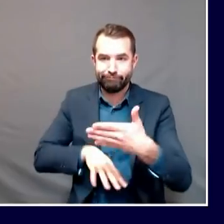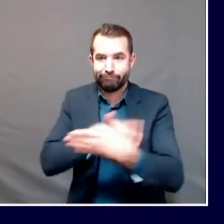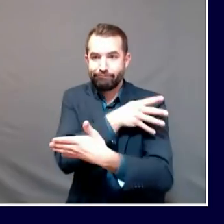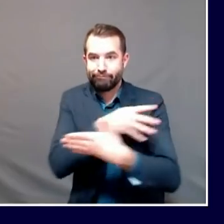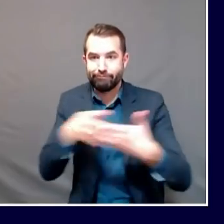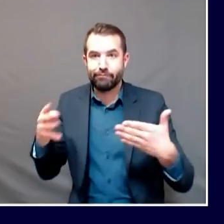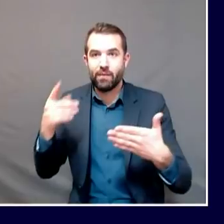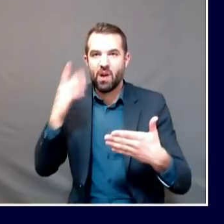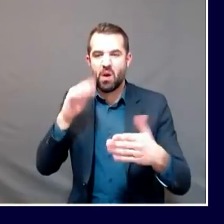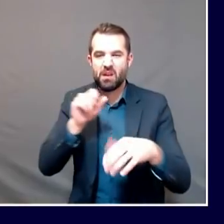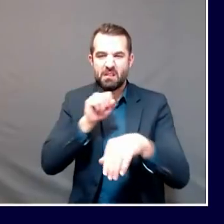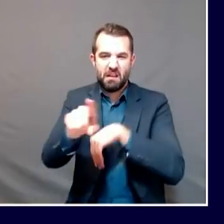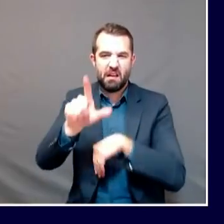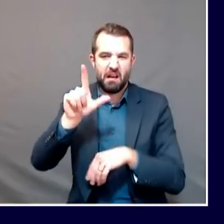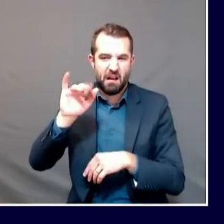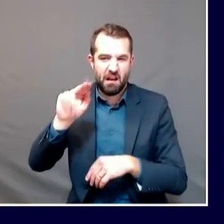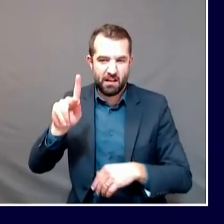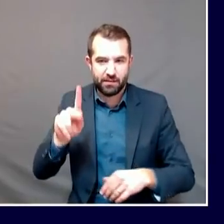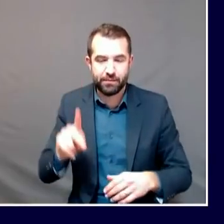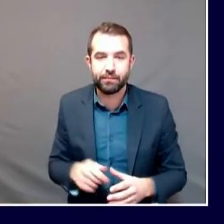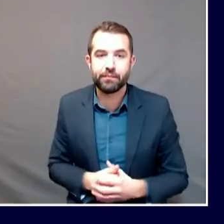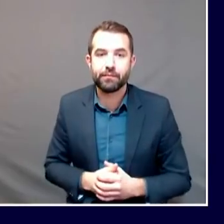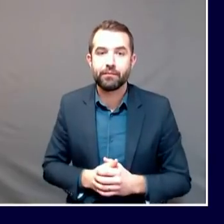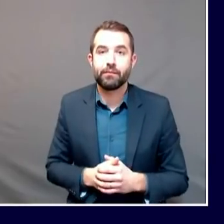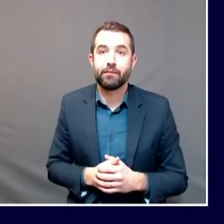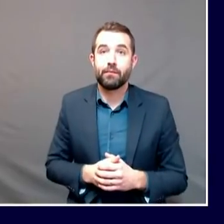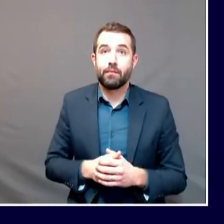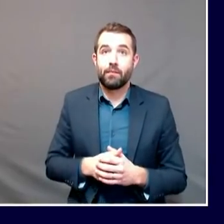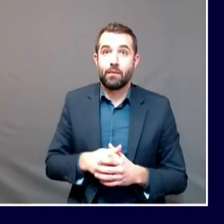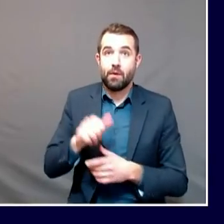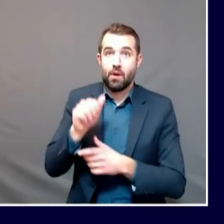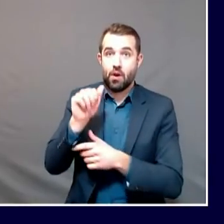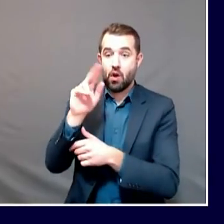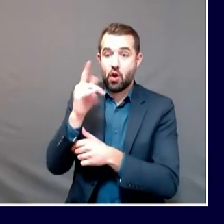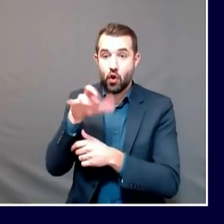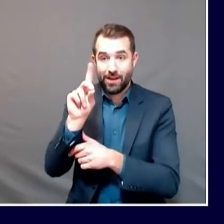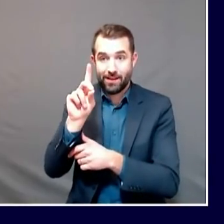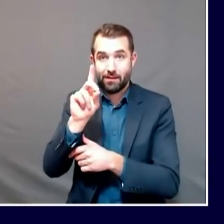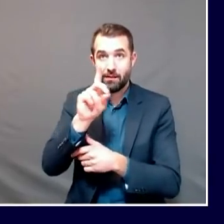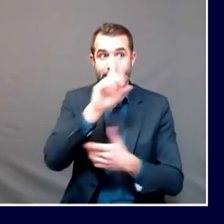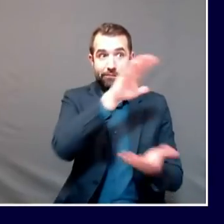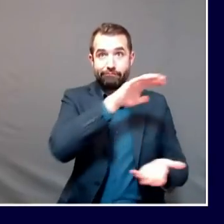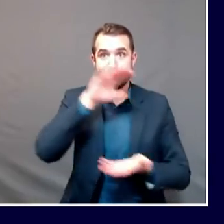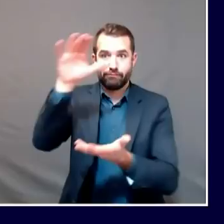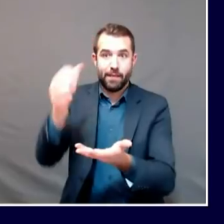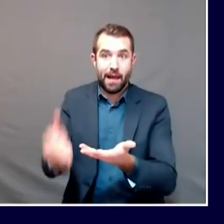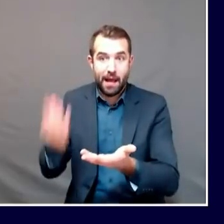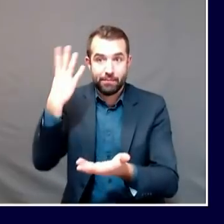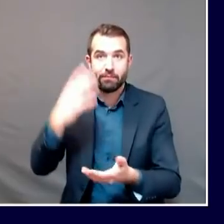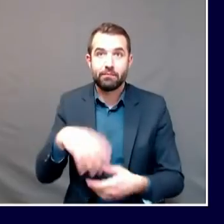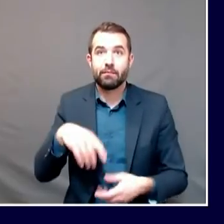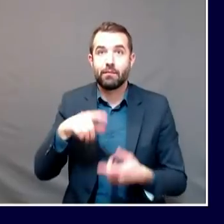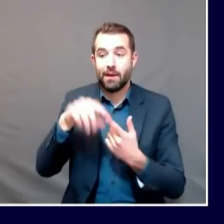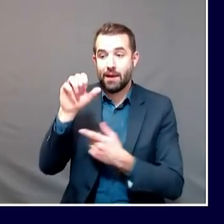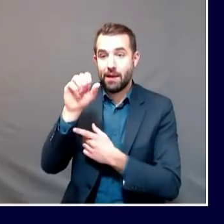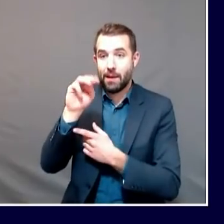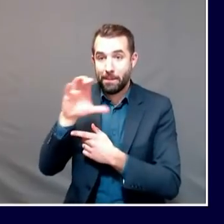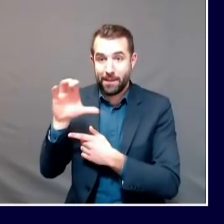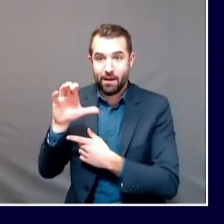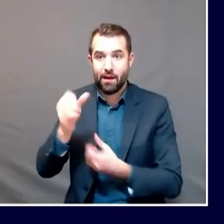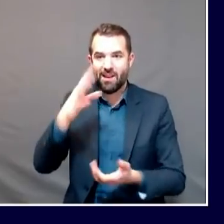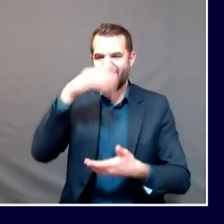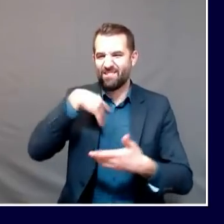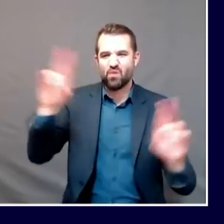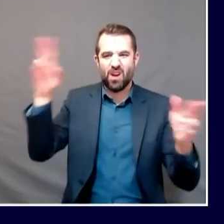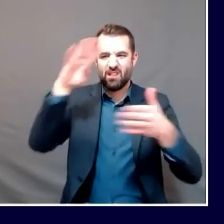lists exactly all of the information that I just outlined, and we intend to continue doing so week on week. We're simultaneously working